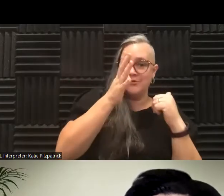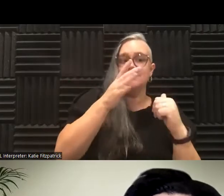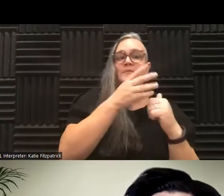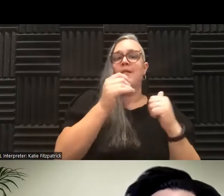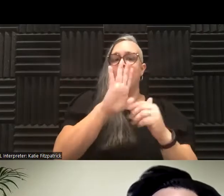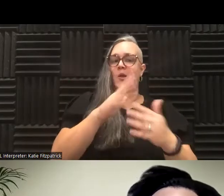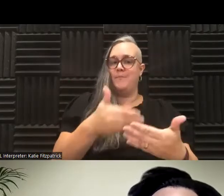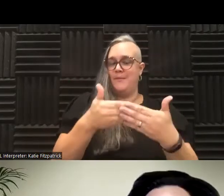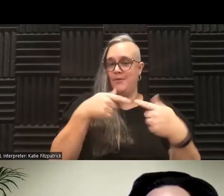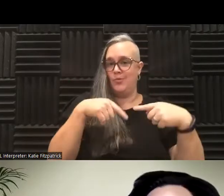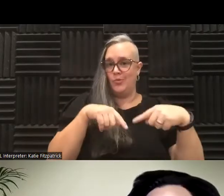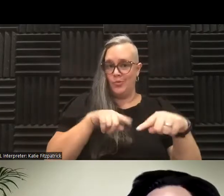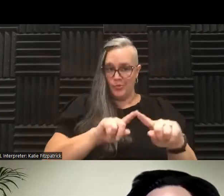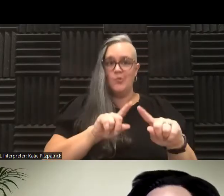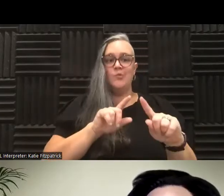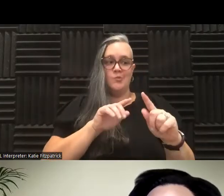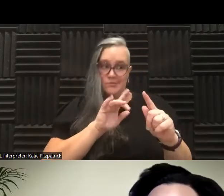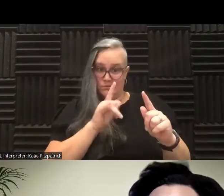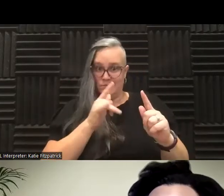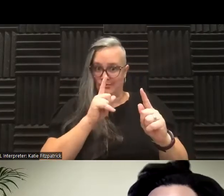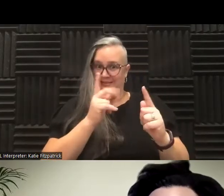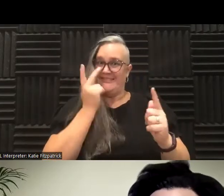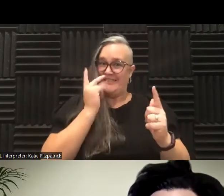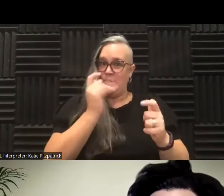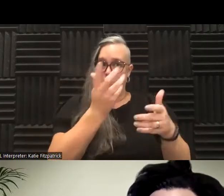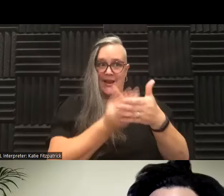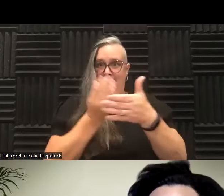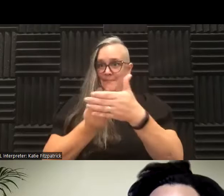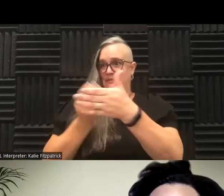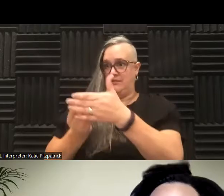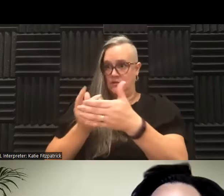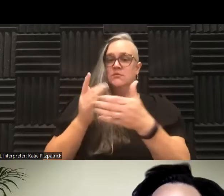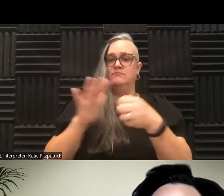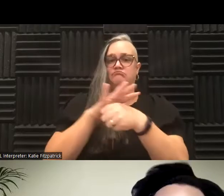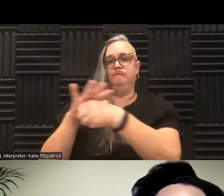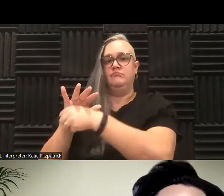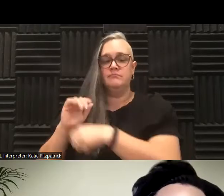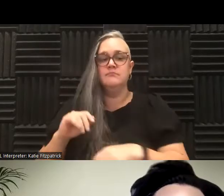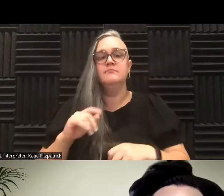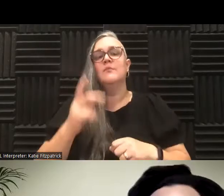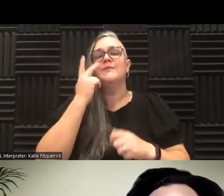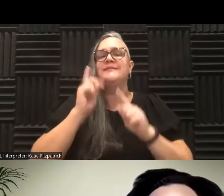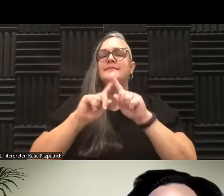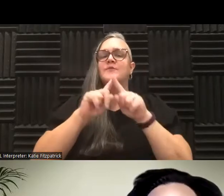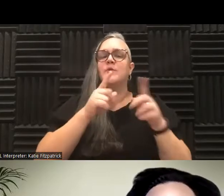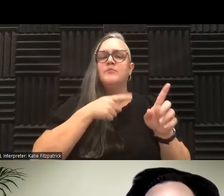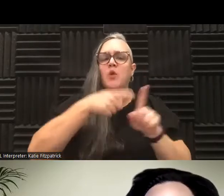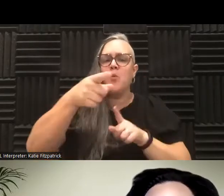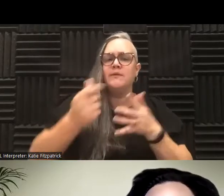gaps. This focuses on specific priorities. Those priorities are health